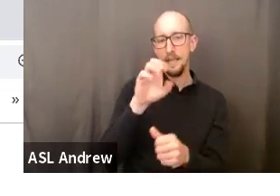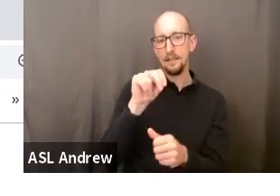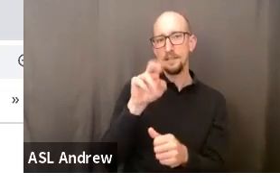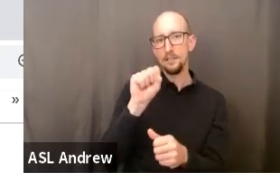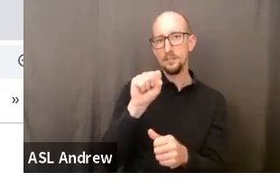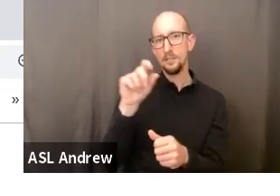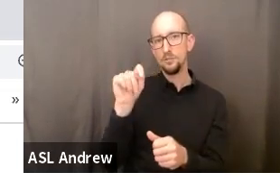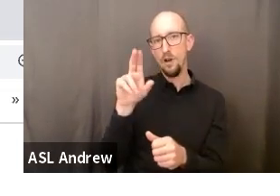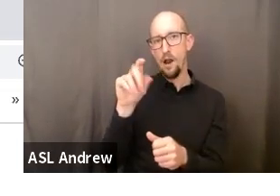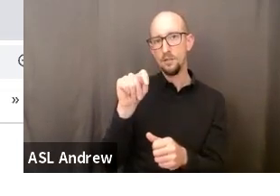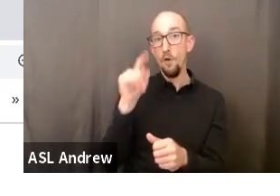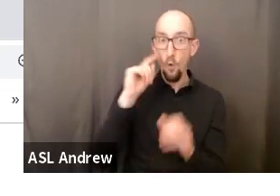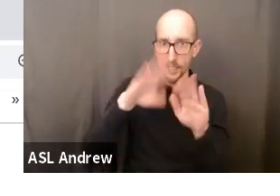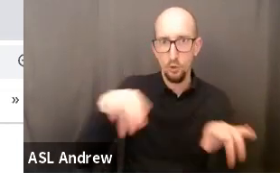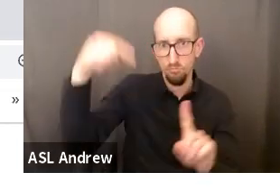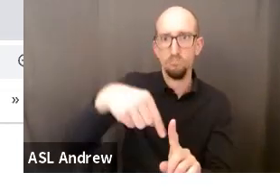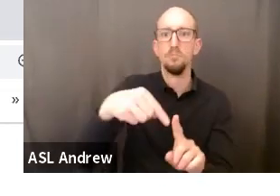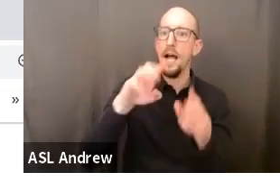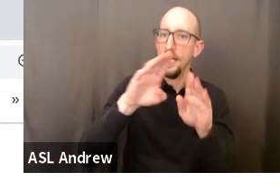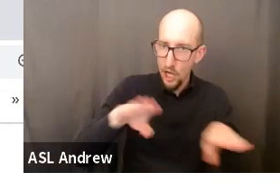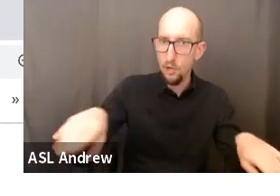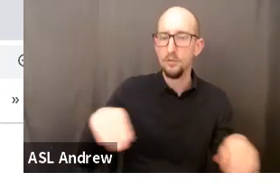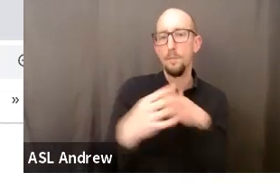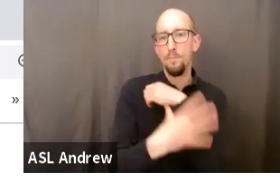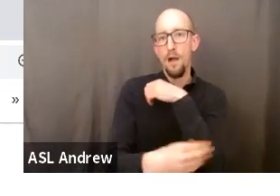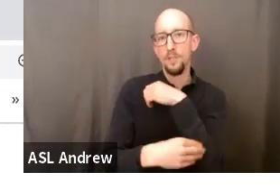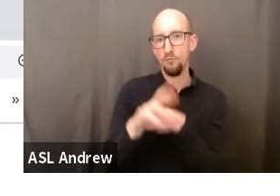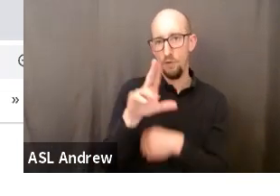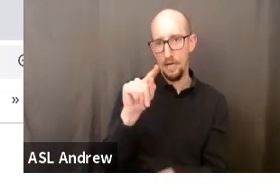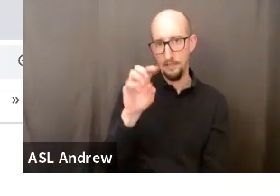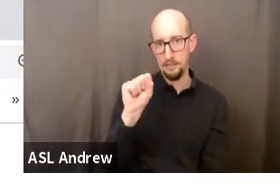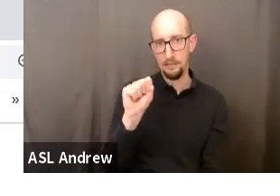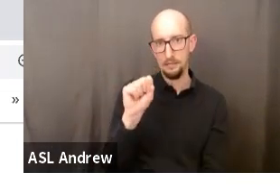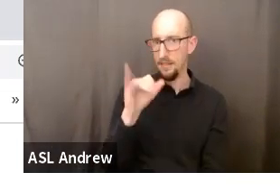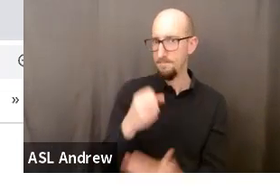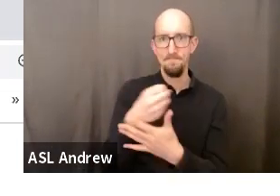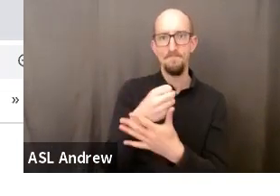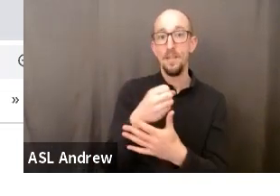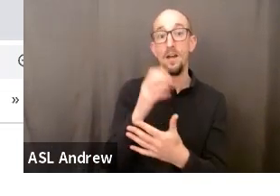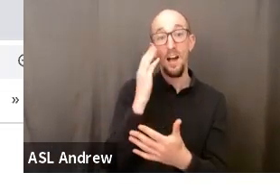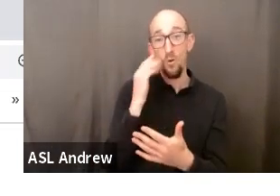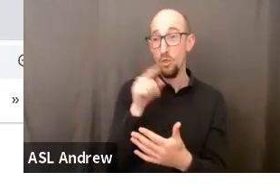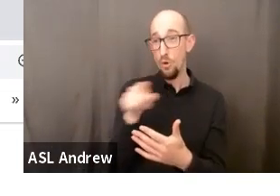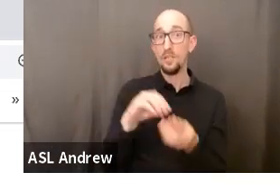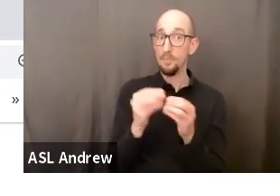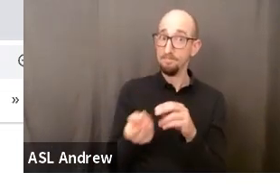childhood poverty rates, because we know that is, those numbers are